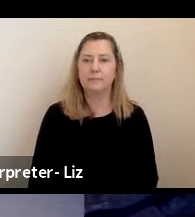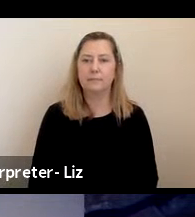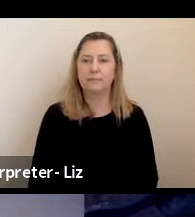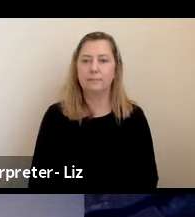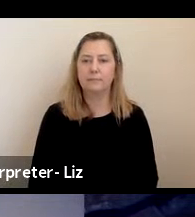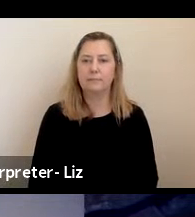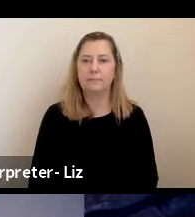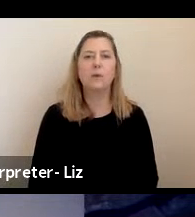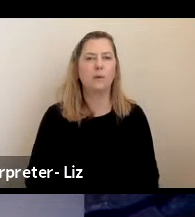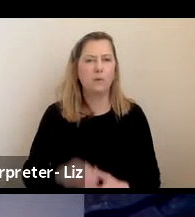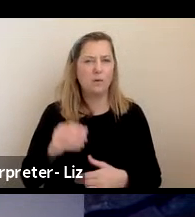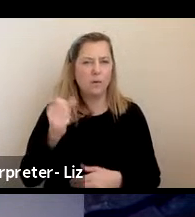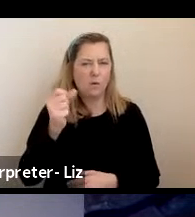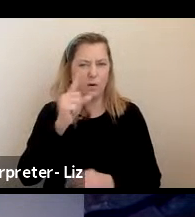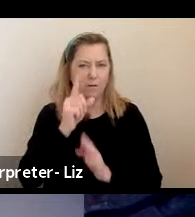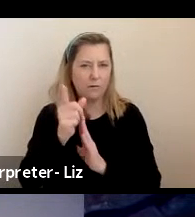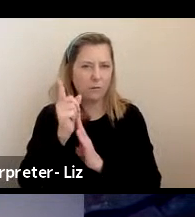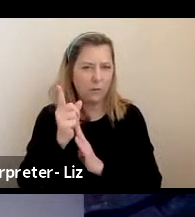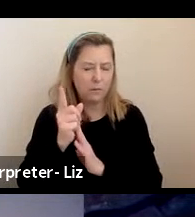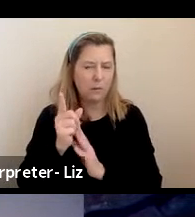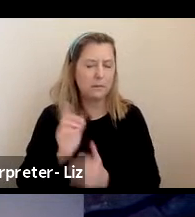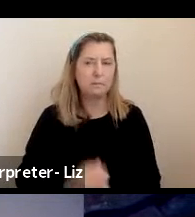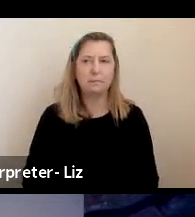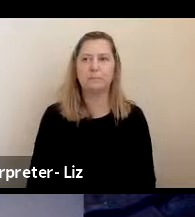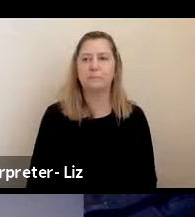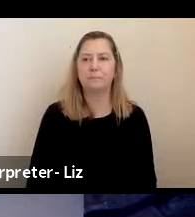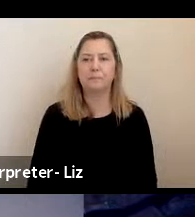okay, please hold for one moment.